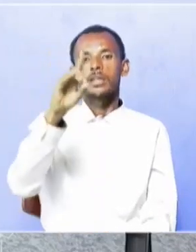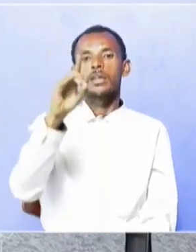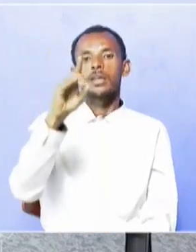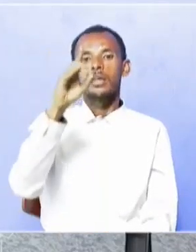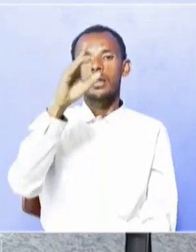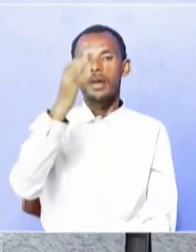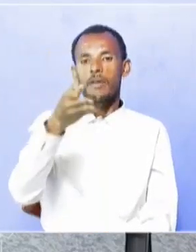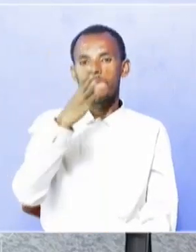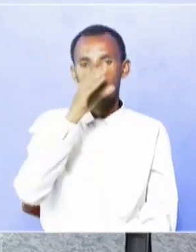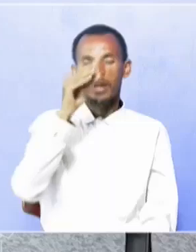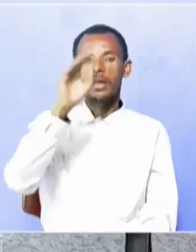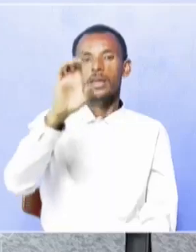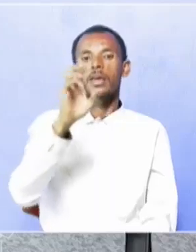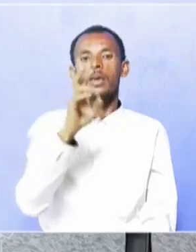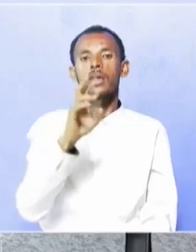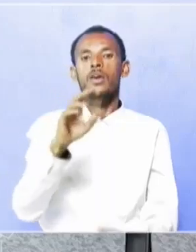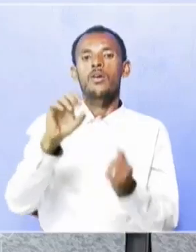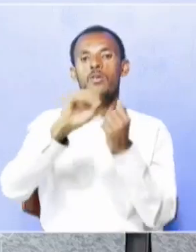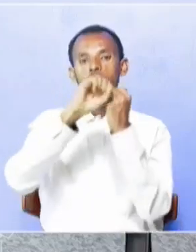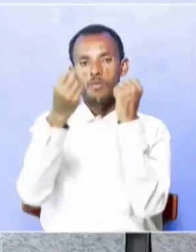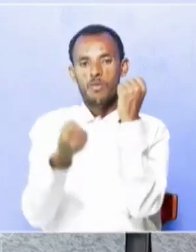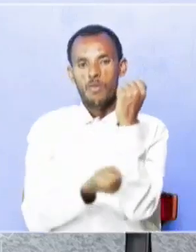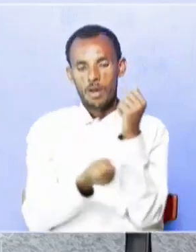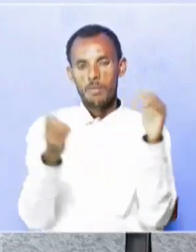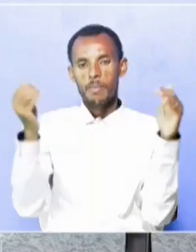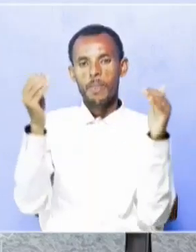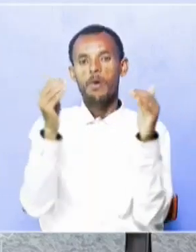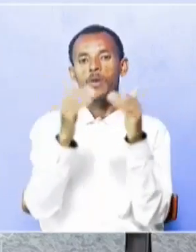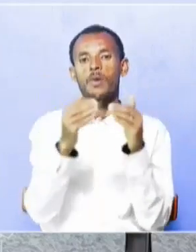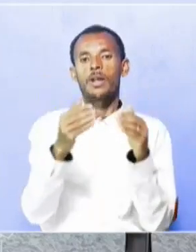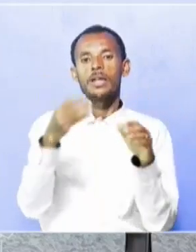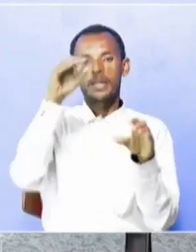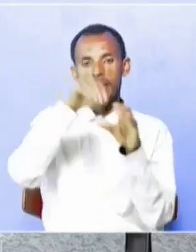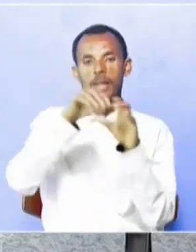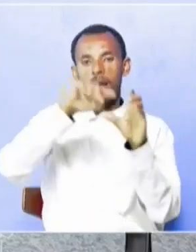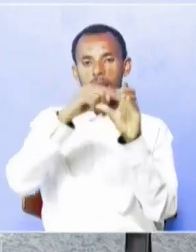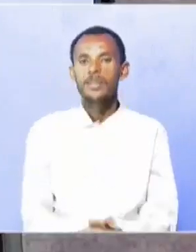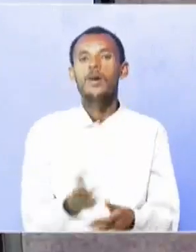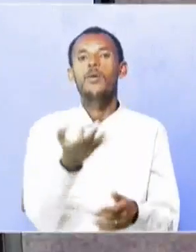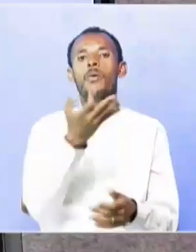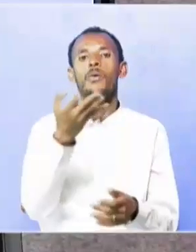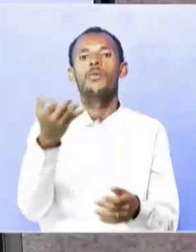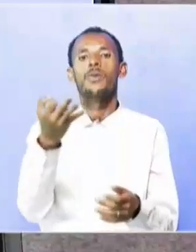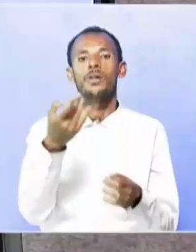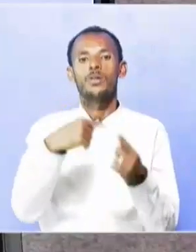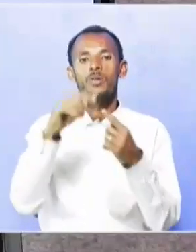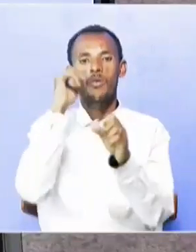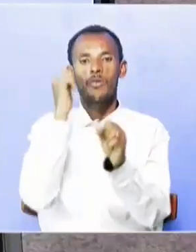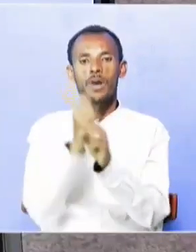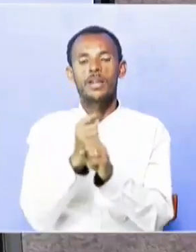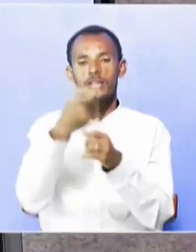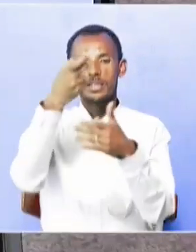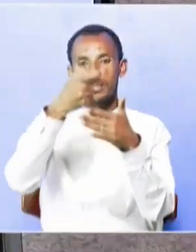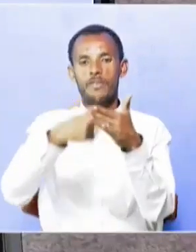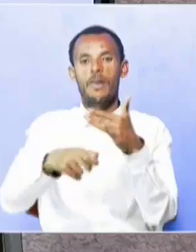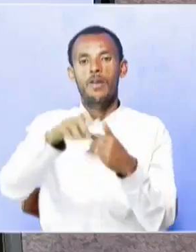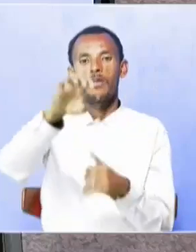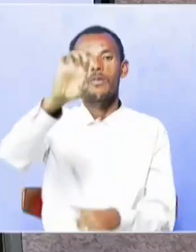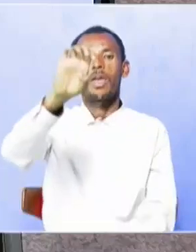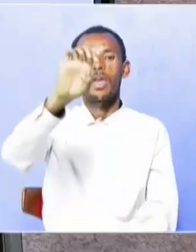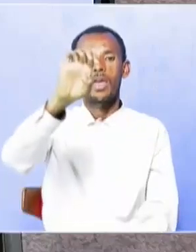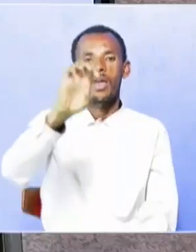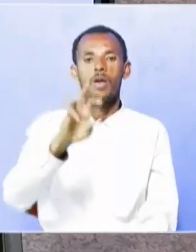F, and E forms the sum of the interior angles of a triangle. To find the value of